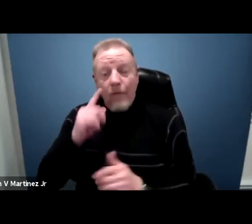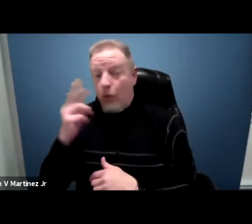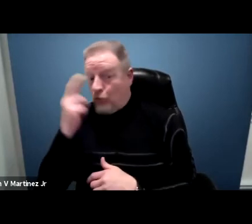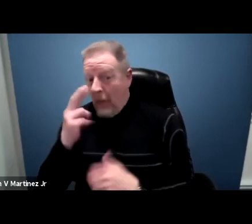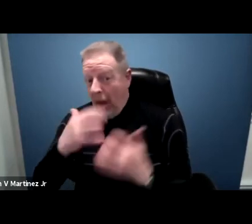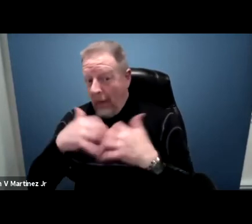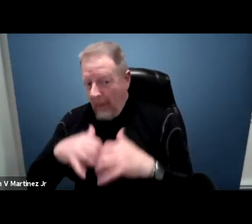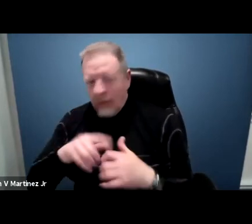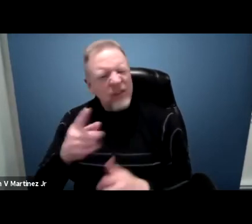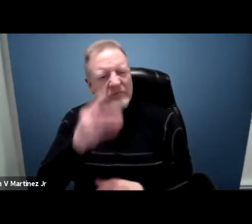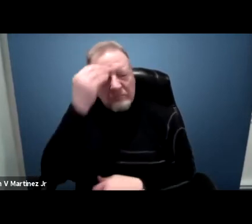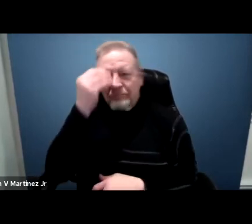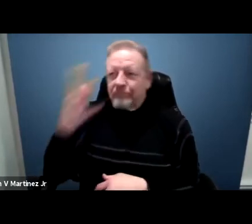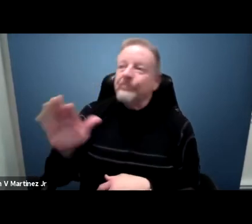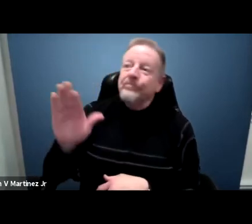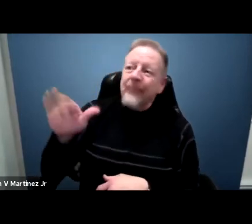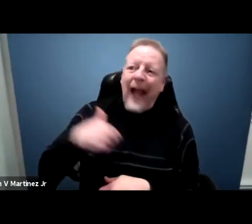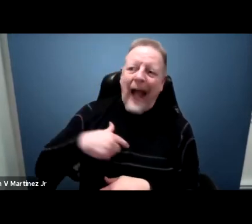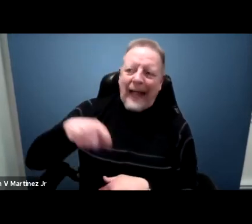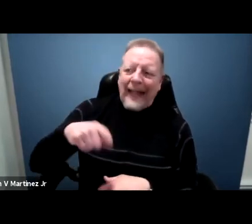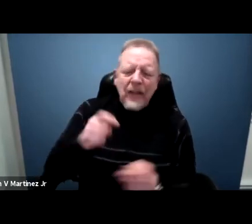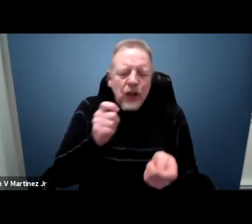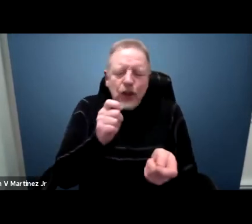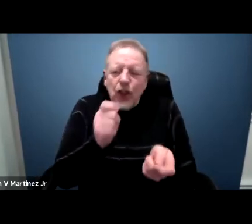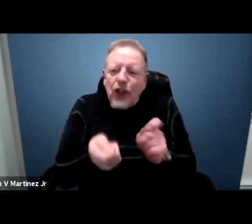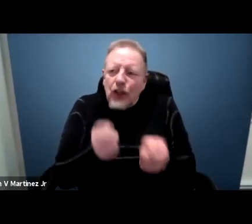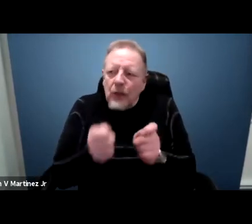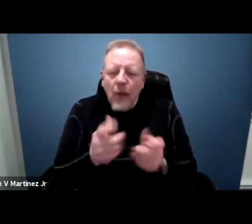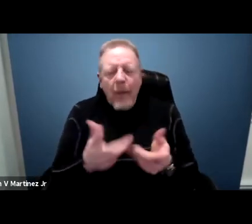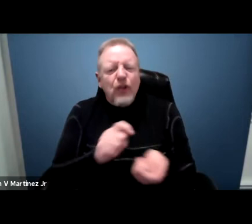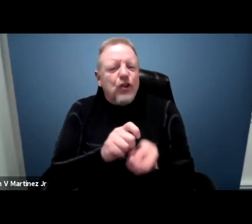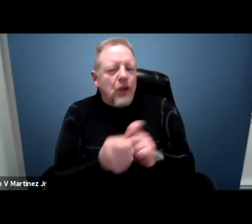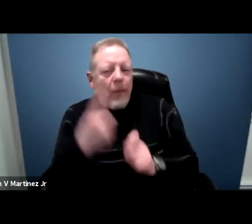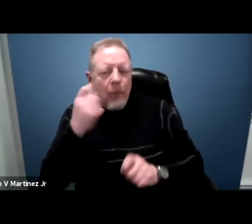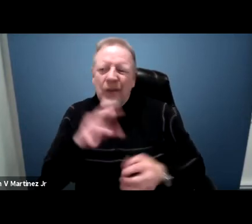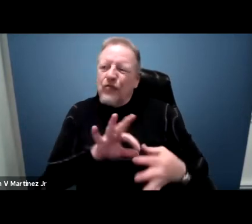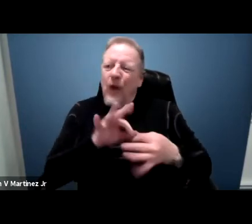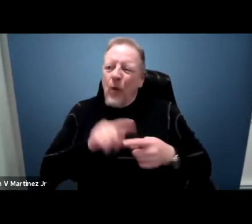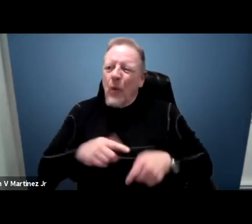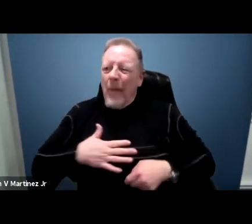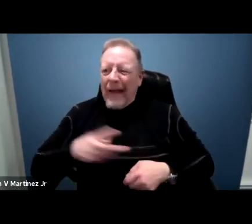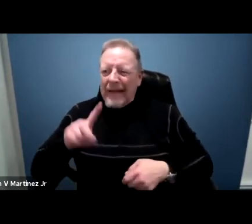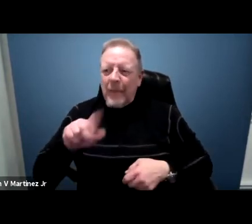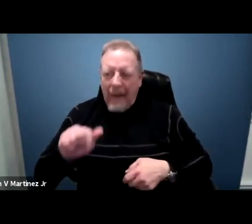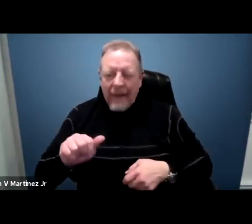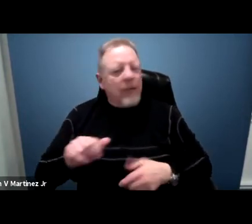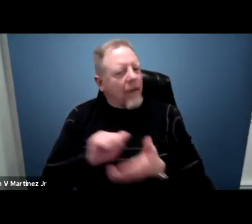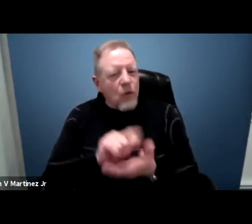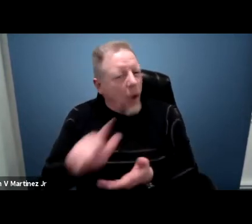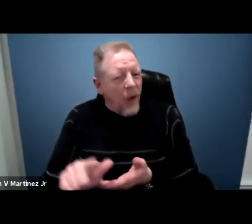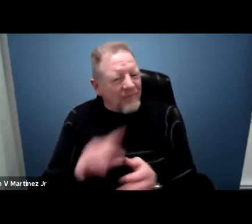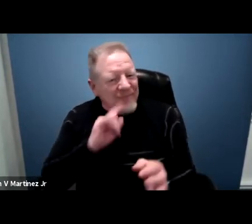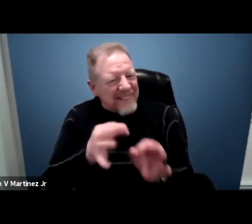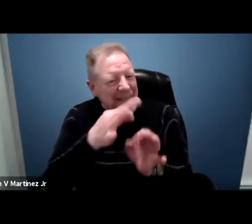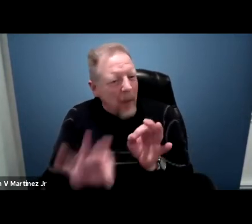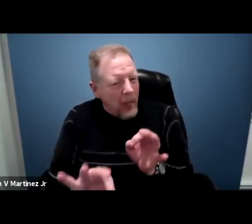to tell your employer that you need some sort of adjustment or change because of your disability. So that's all you really need to do